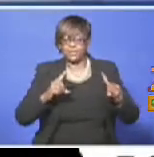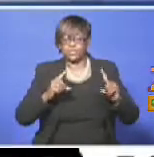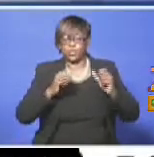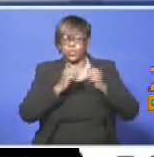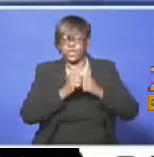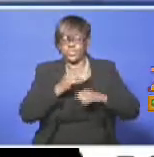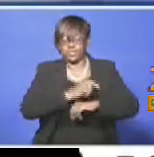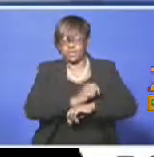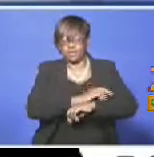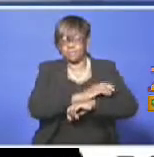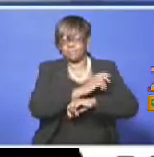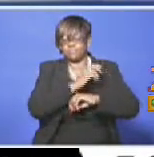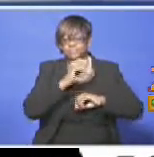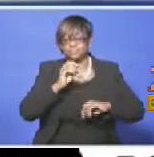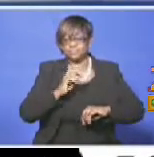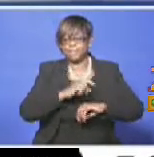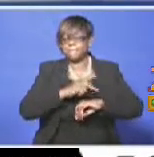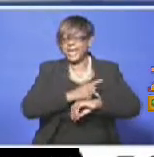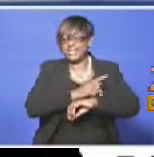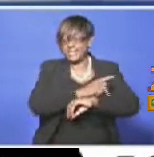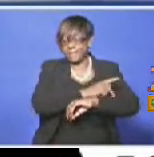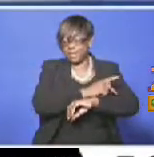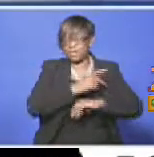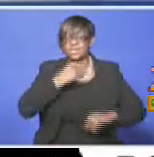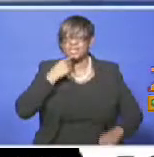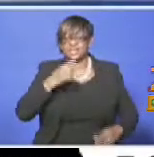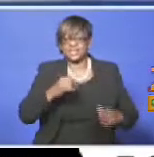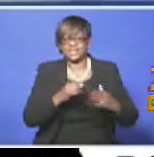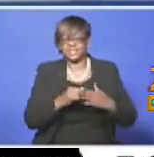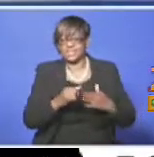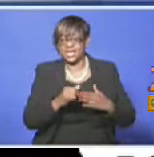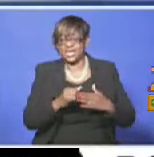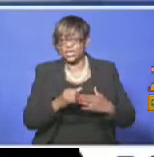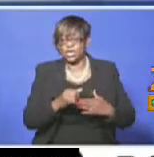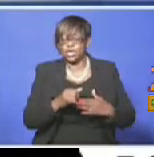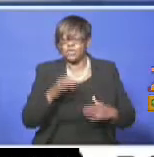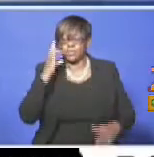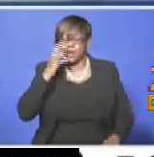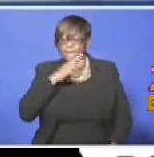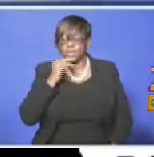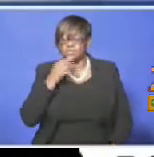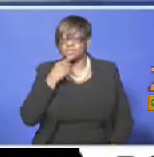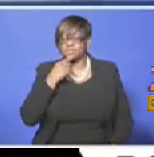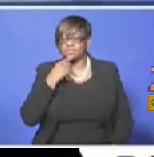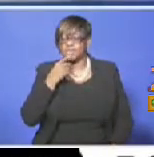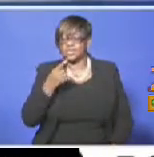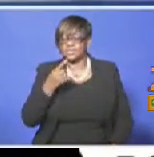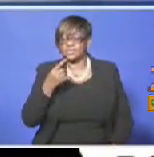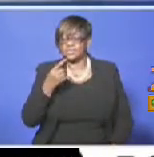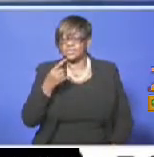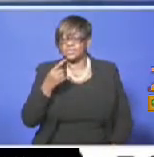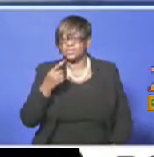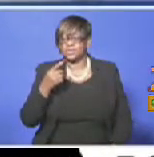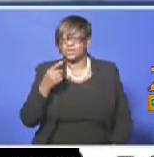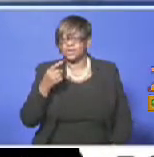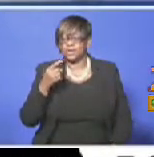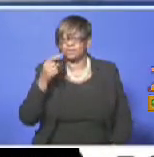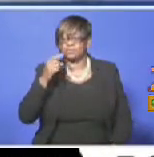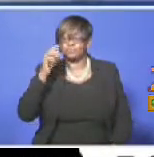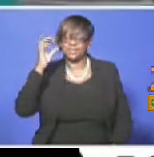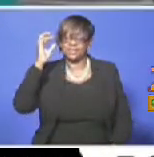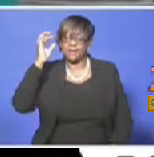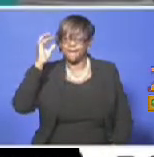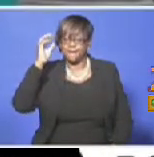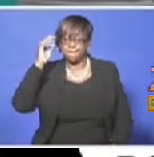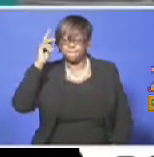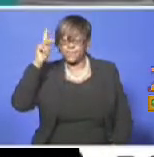COVID-19 pandemic, Prime Minister the Most Honorable Dr. Hubert Minnis is urging Bahamians to get a flu shot. If we took